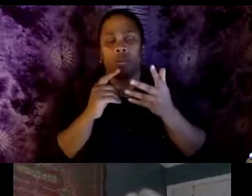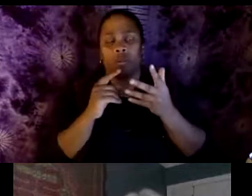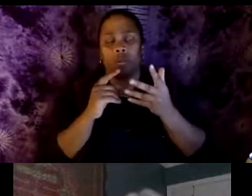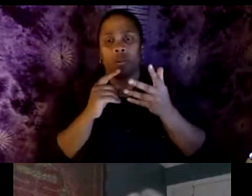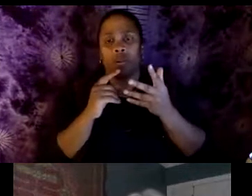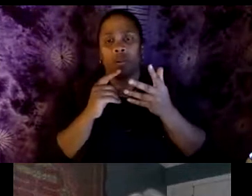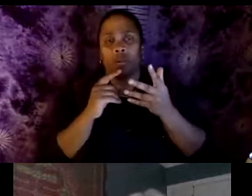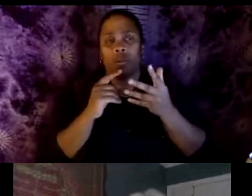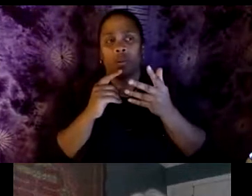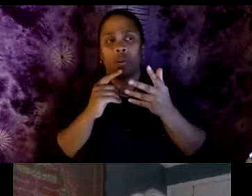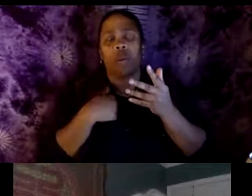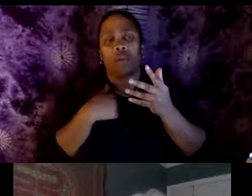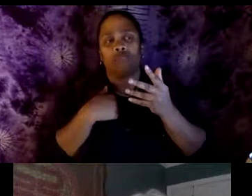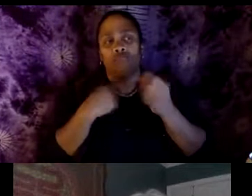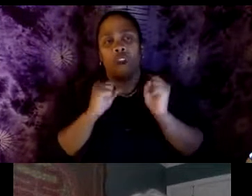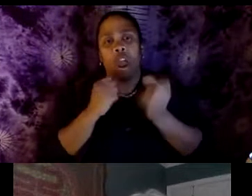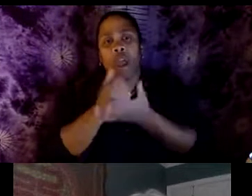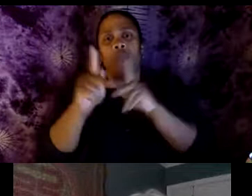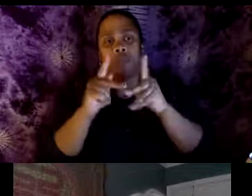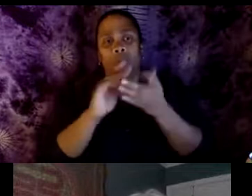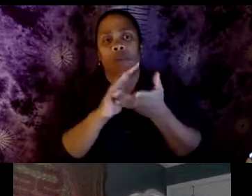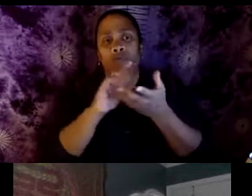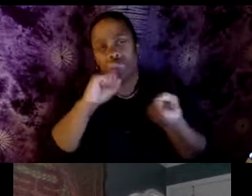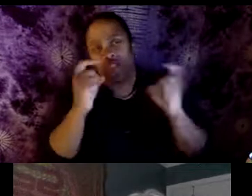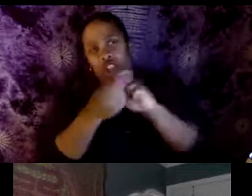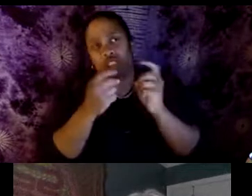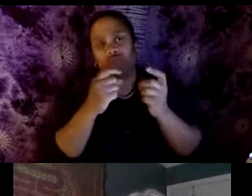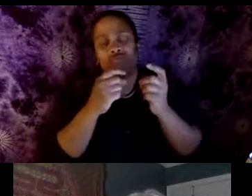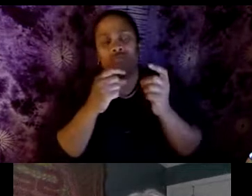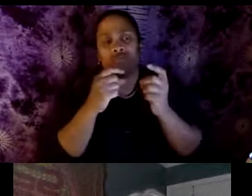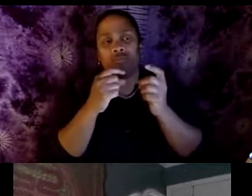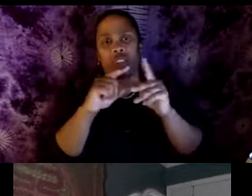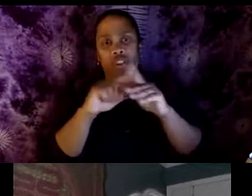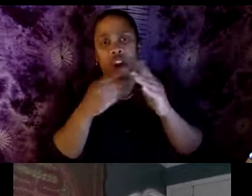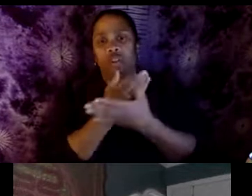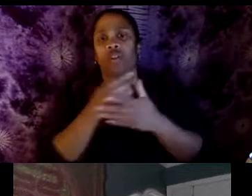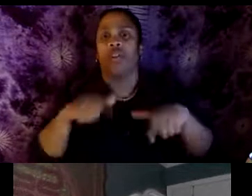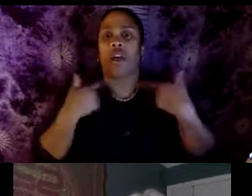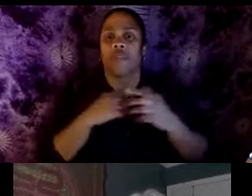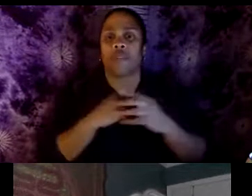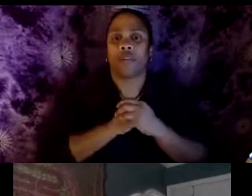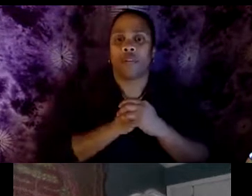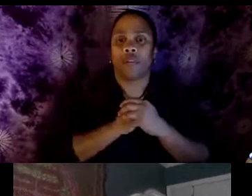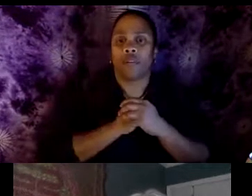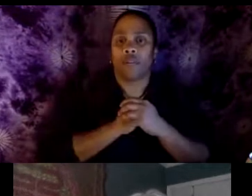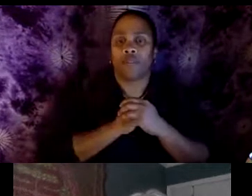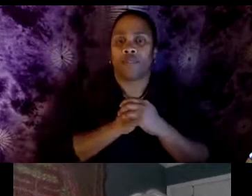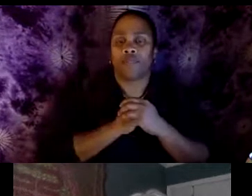people come to new shifts and feel on top of life. So I'm at tryholisticbrainhealth.com and I offer a complimentary